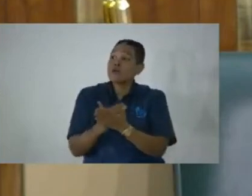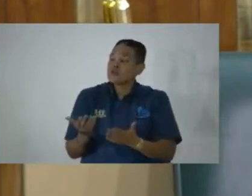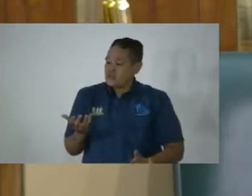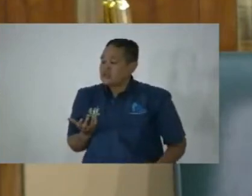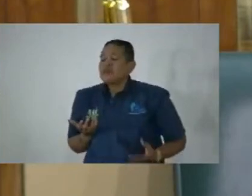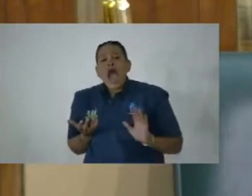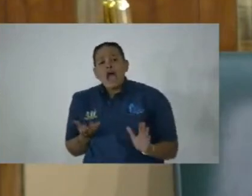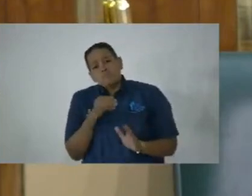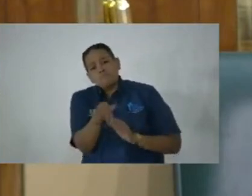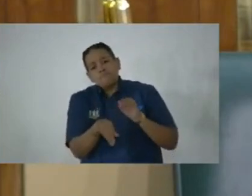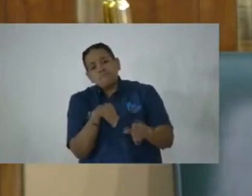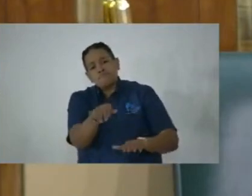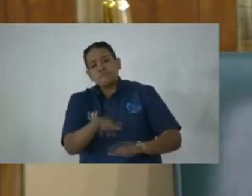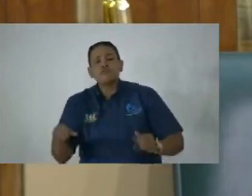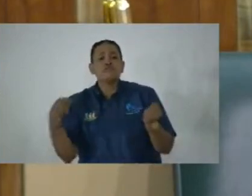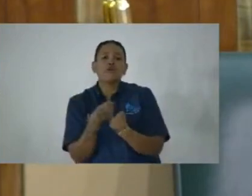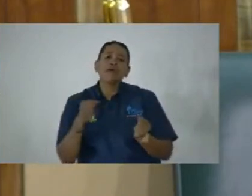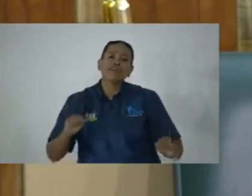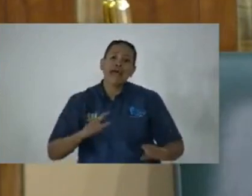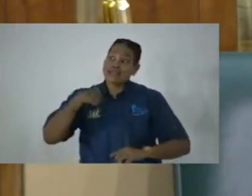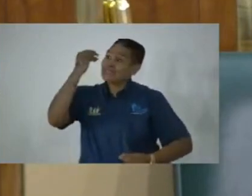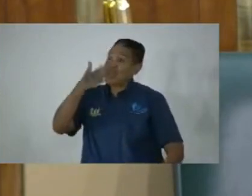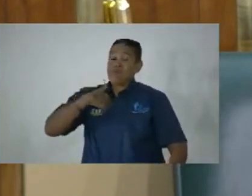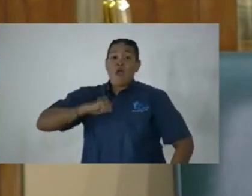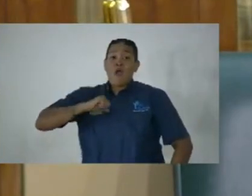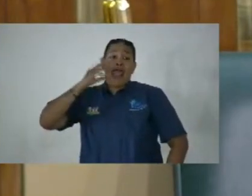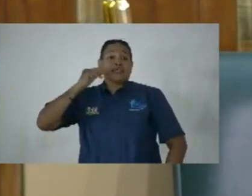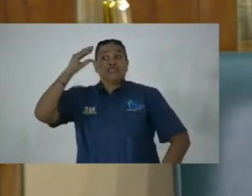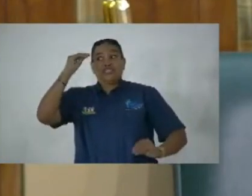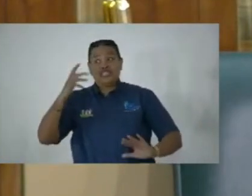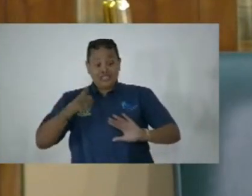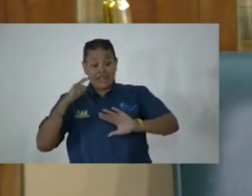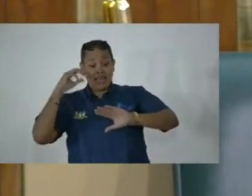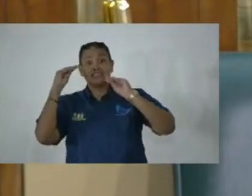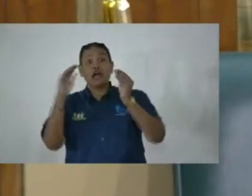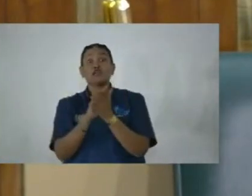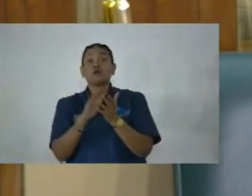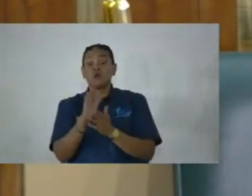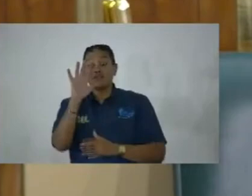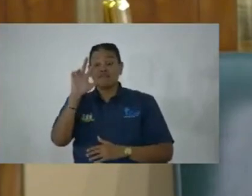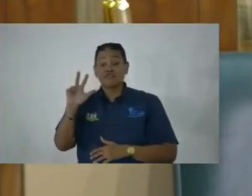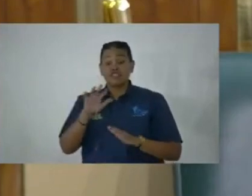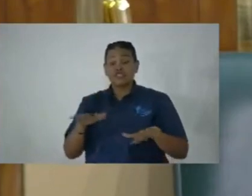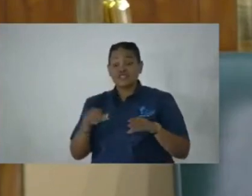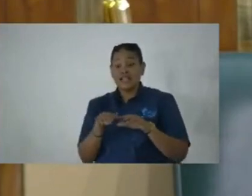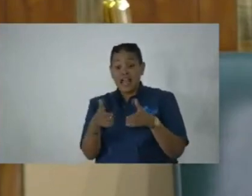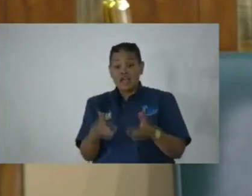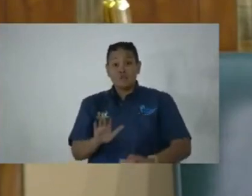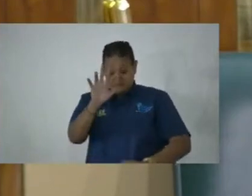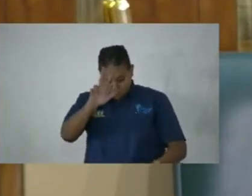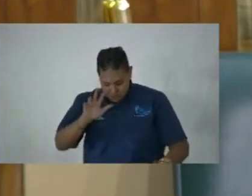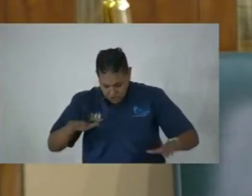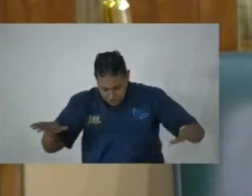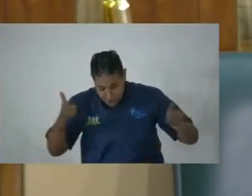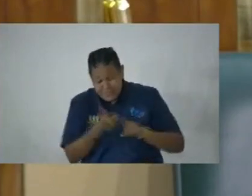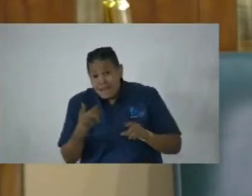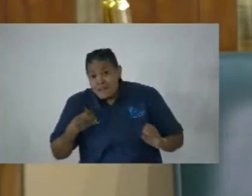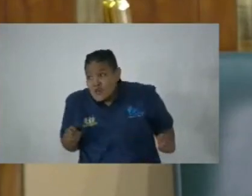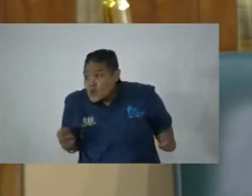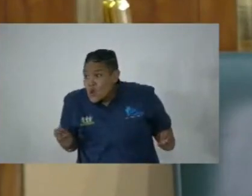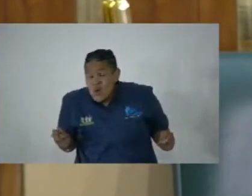sufficient income. So I can tell you from my own experience as a teacher, I taught at a school, 53 children in the class. They had